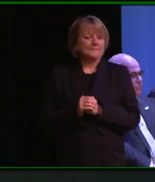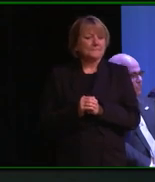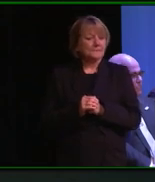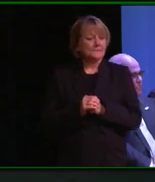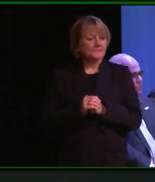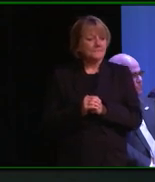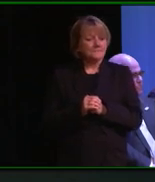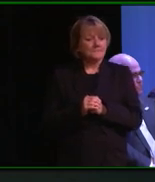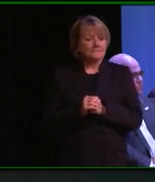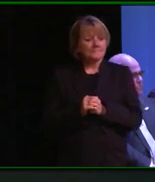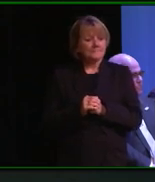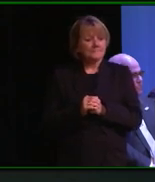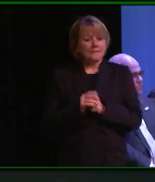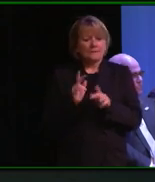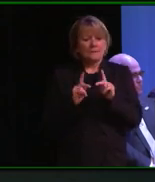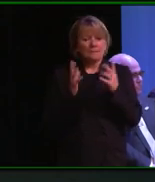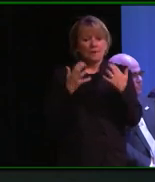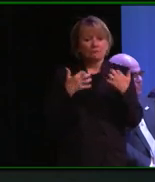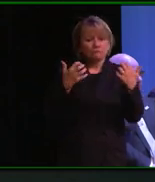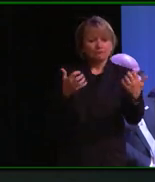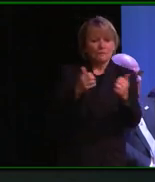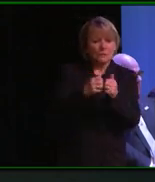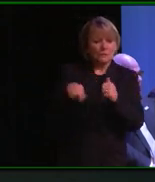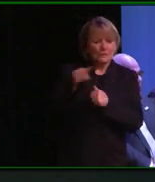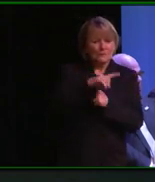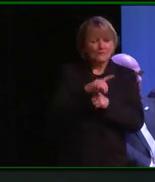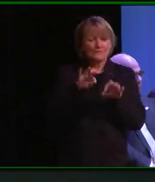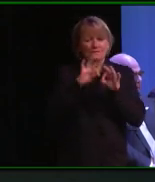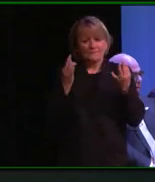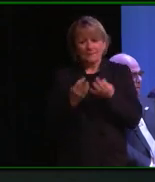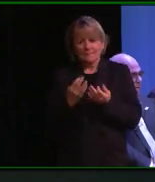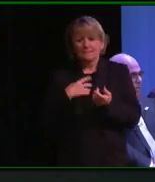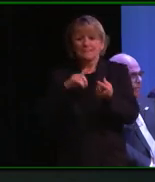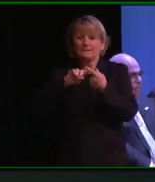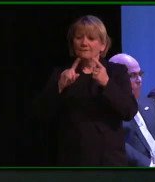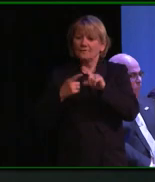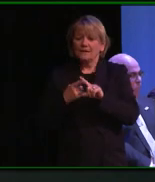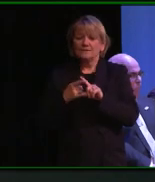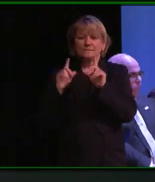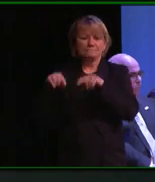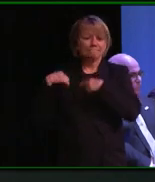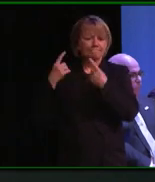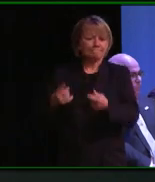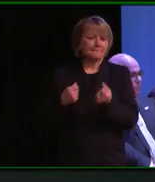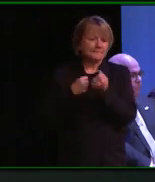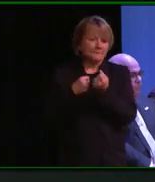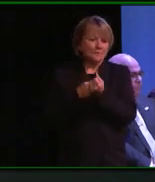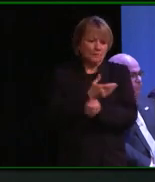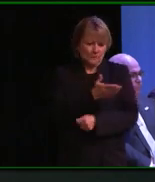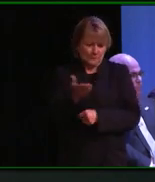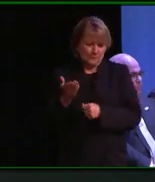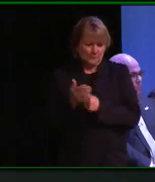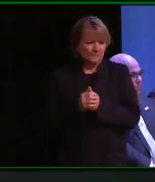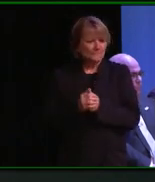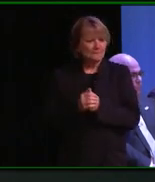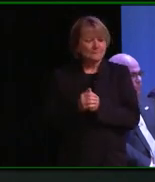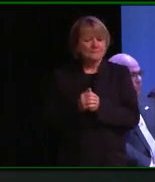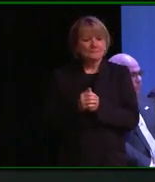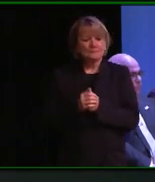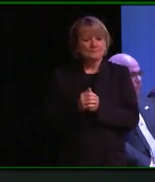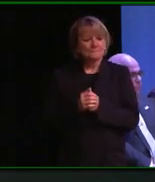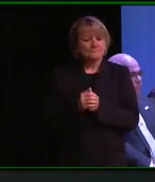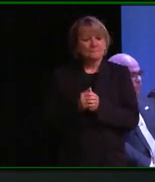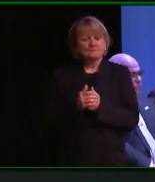sitting beside you tonight, your family and friends, have supported you. Whether it was a